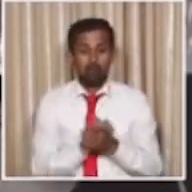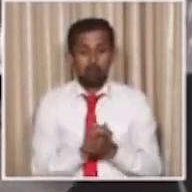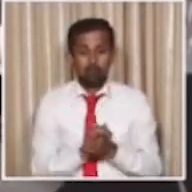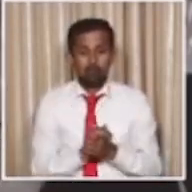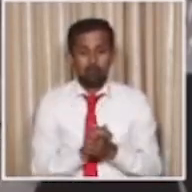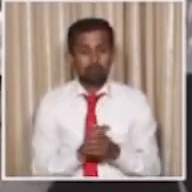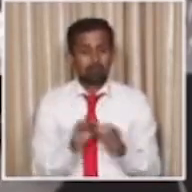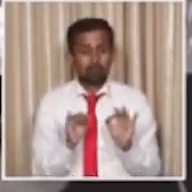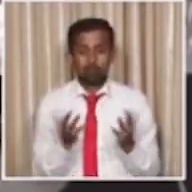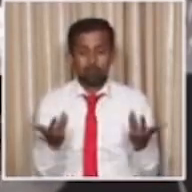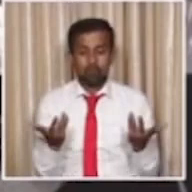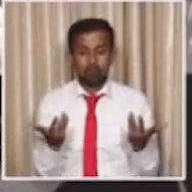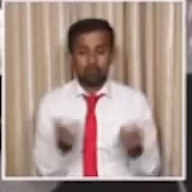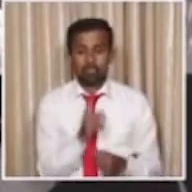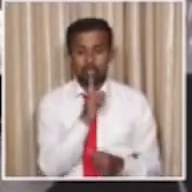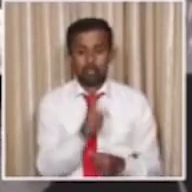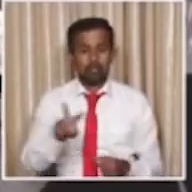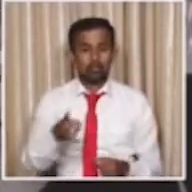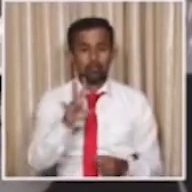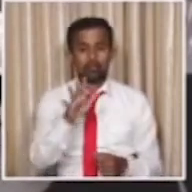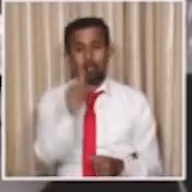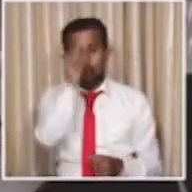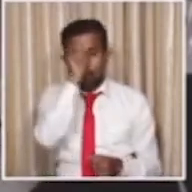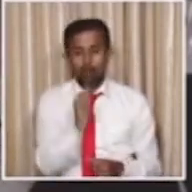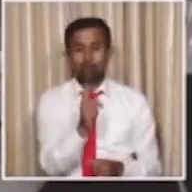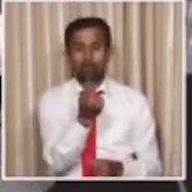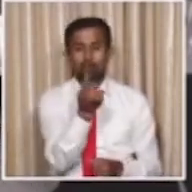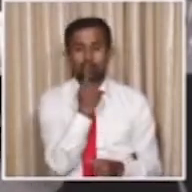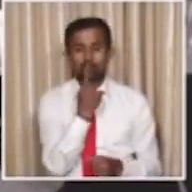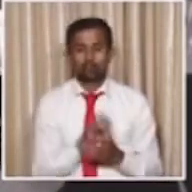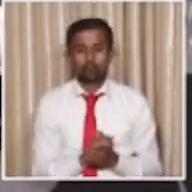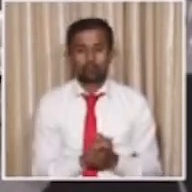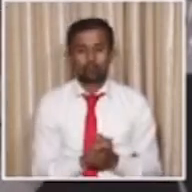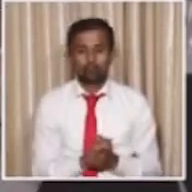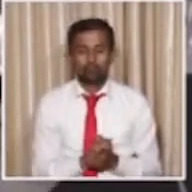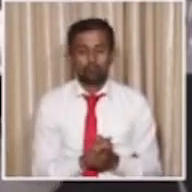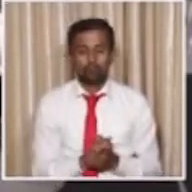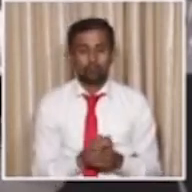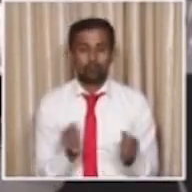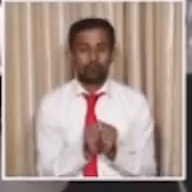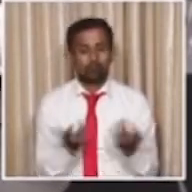rogues, you are adding to that. By just speculating, pointing fingers at innocent people, you